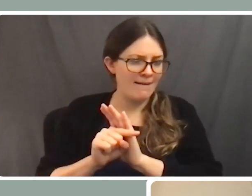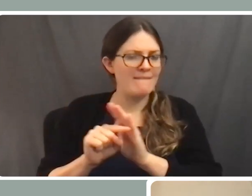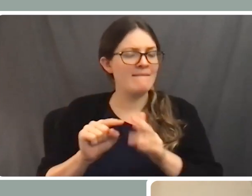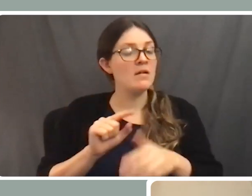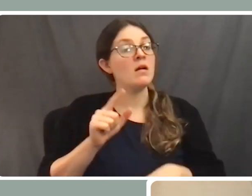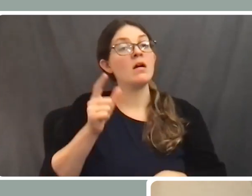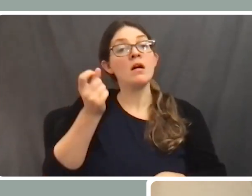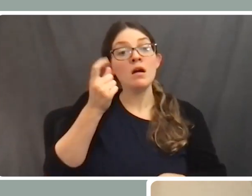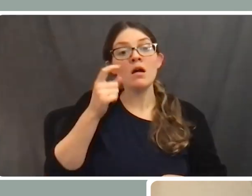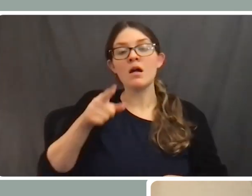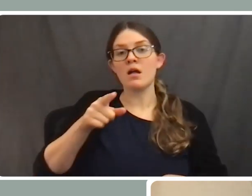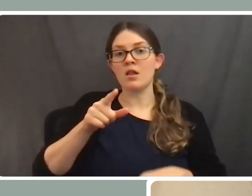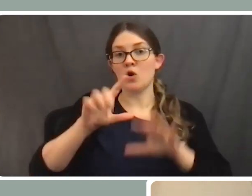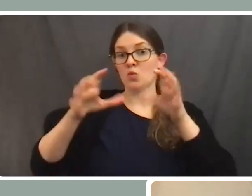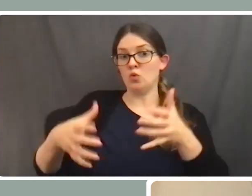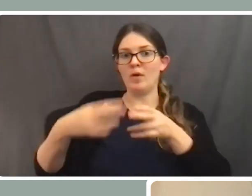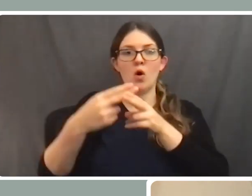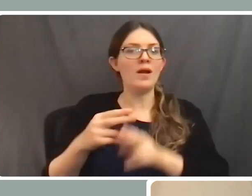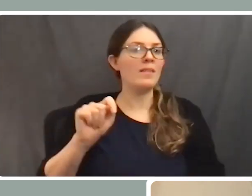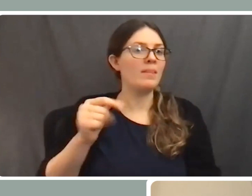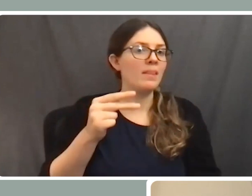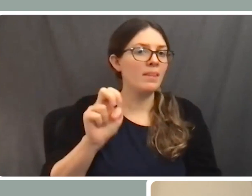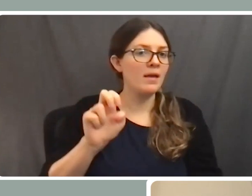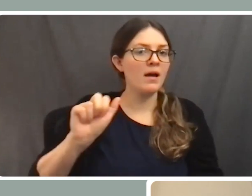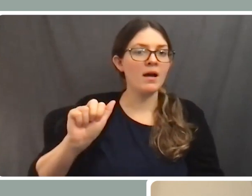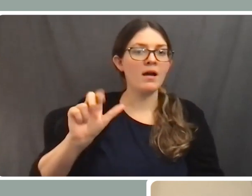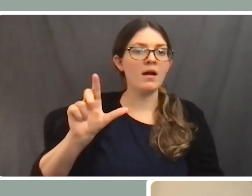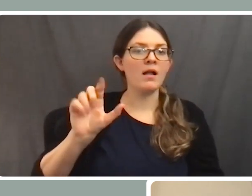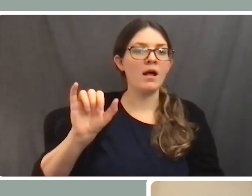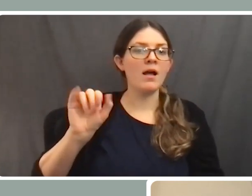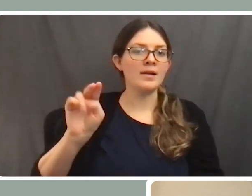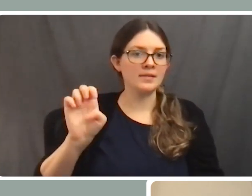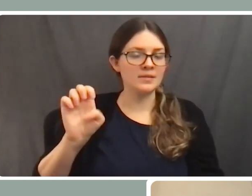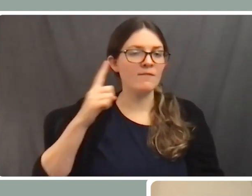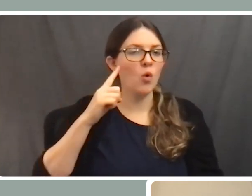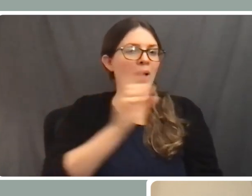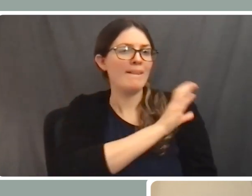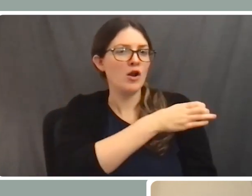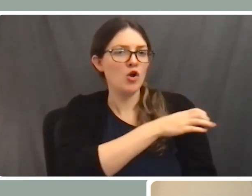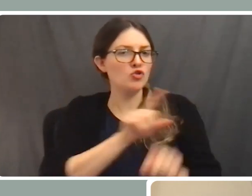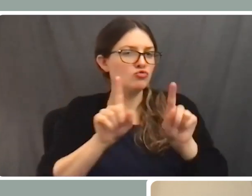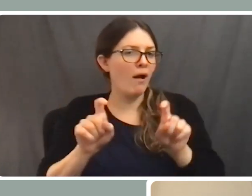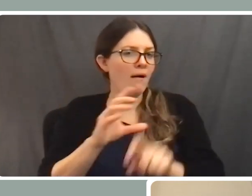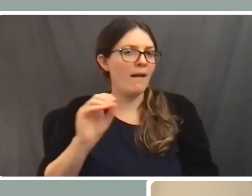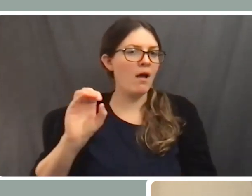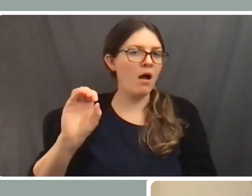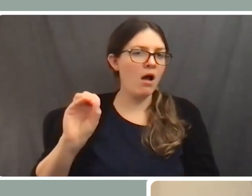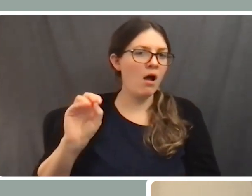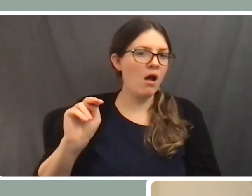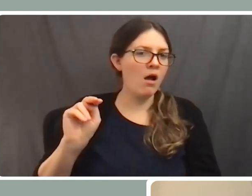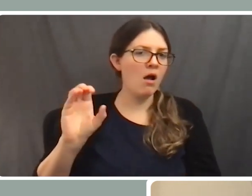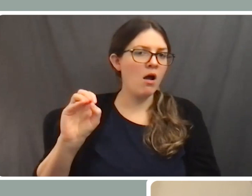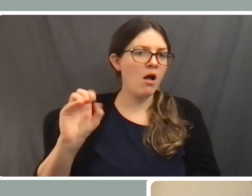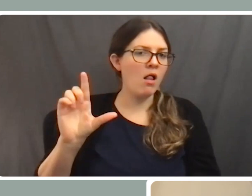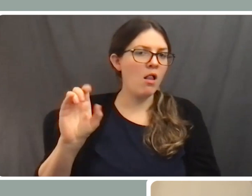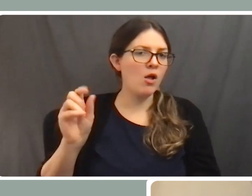United States called the Alliance for Clinical Trials in Oncology. And I don't